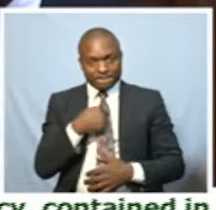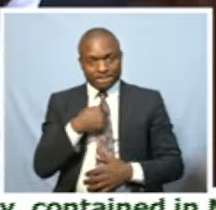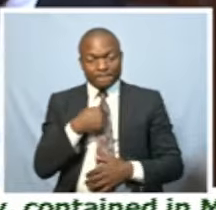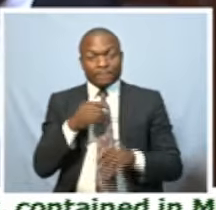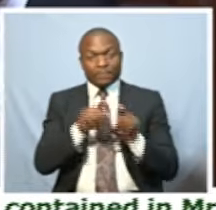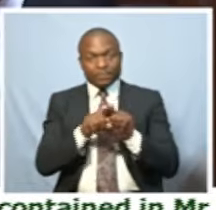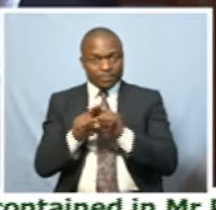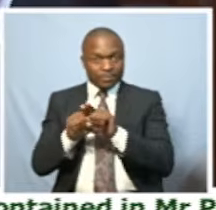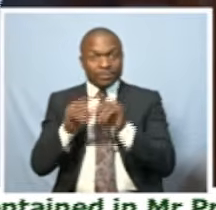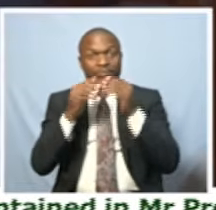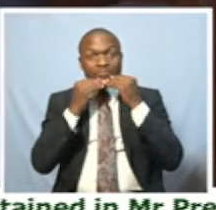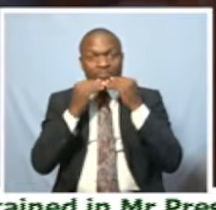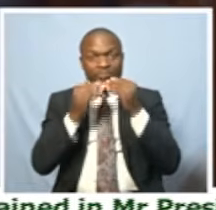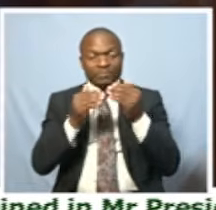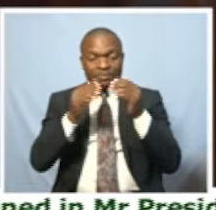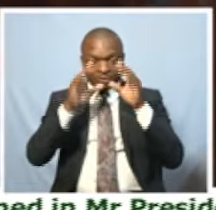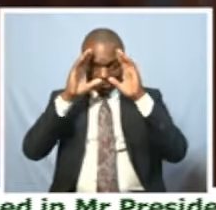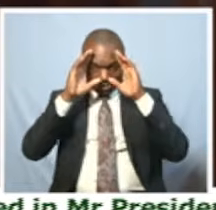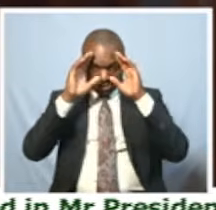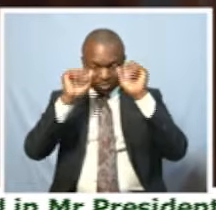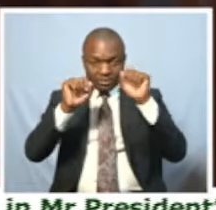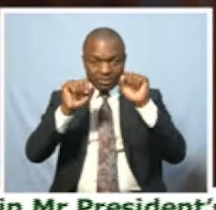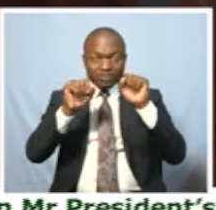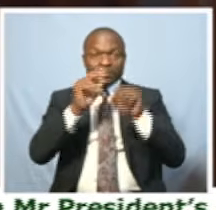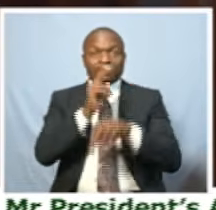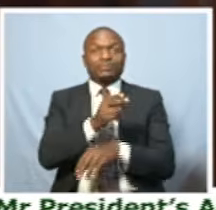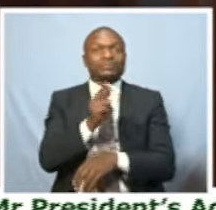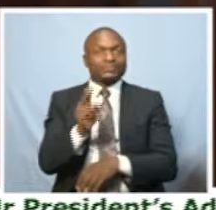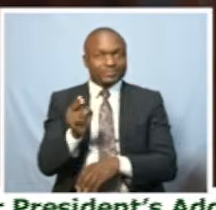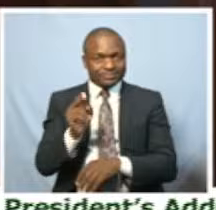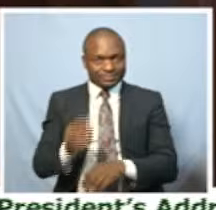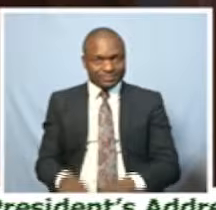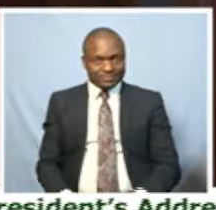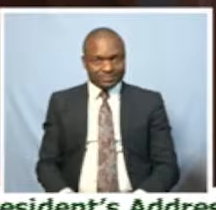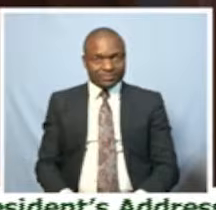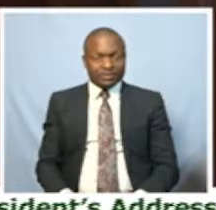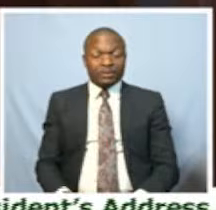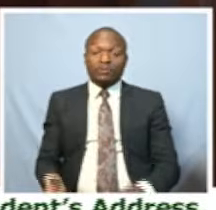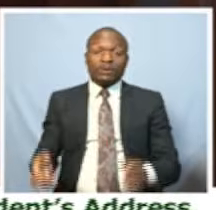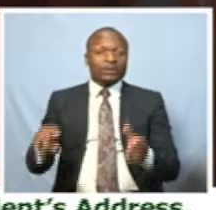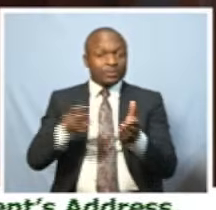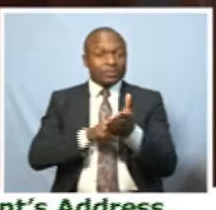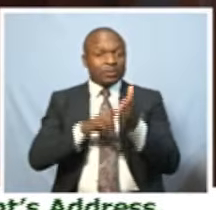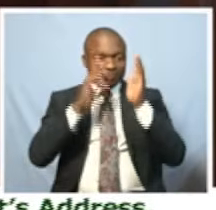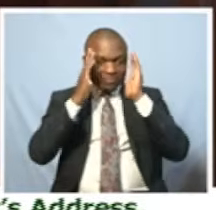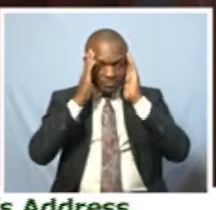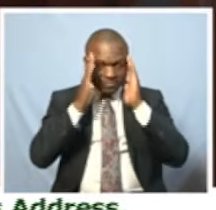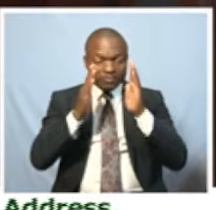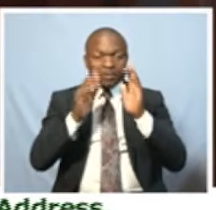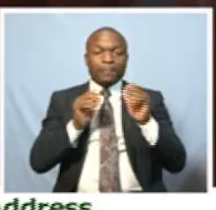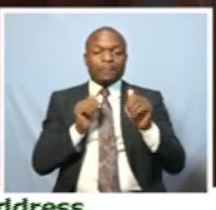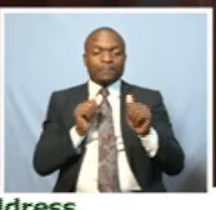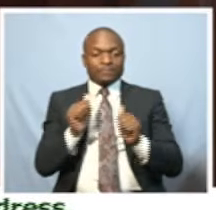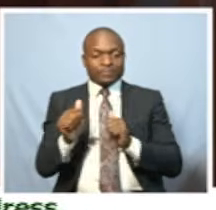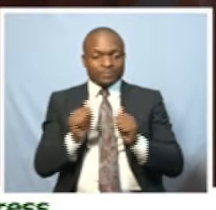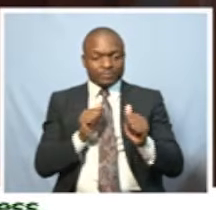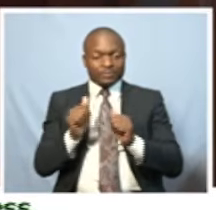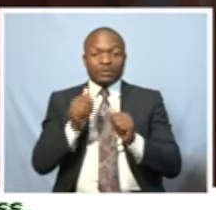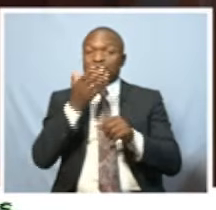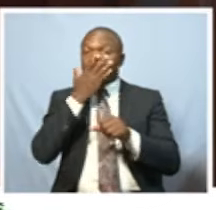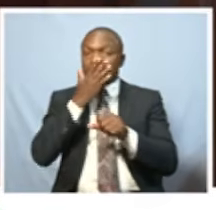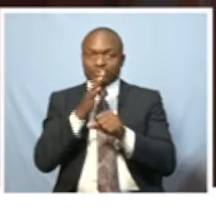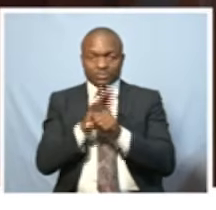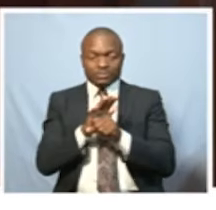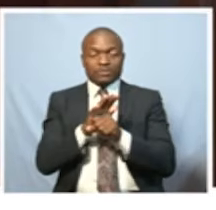to also commend the President, Mr. Hakainde Hichilema, for reaffirming his administration's commitment